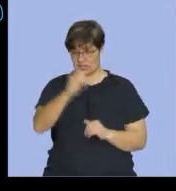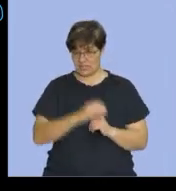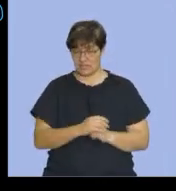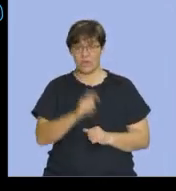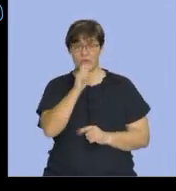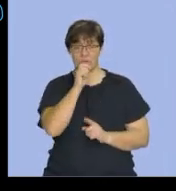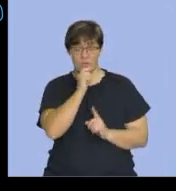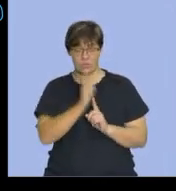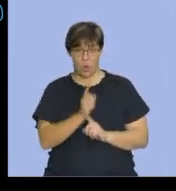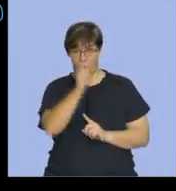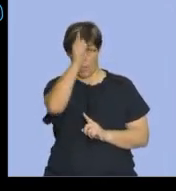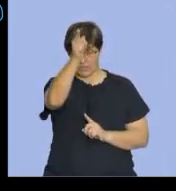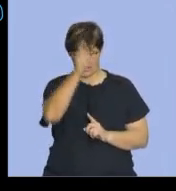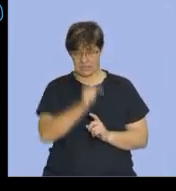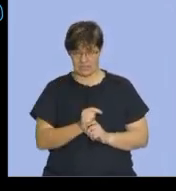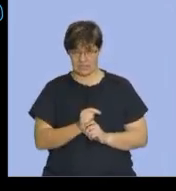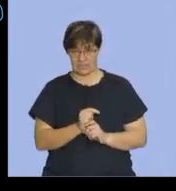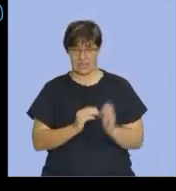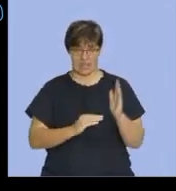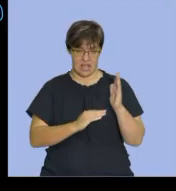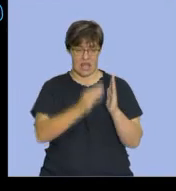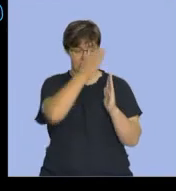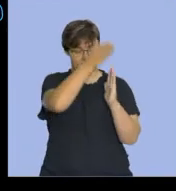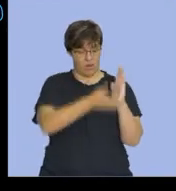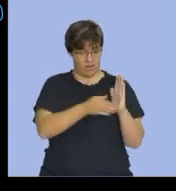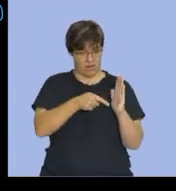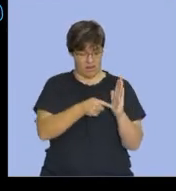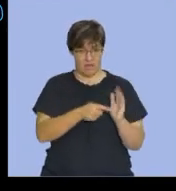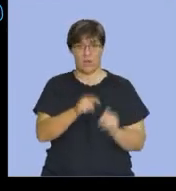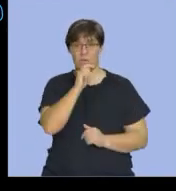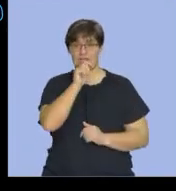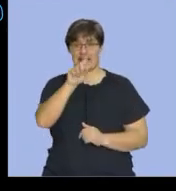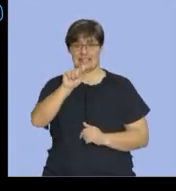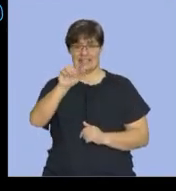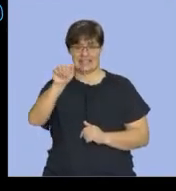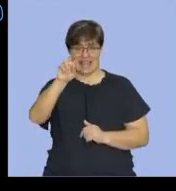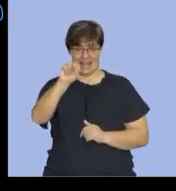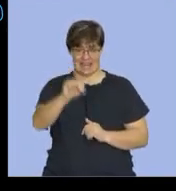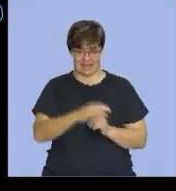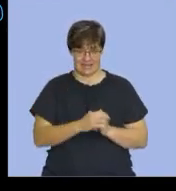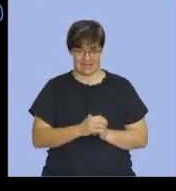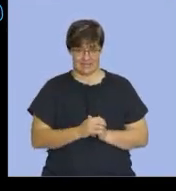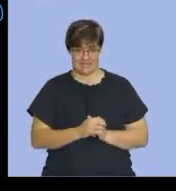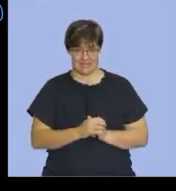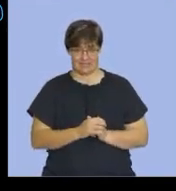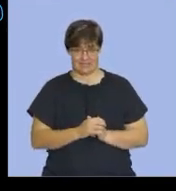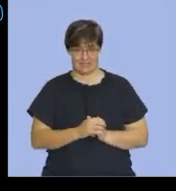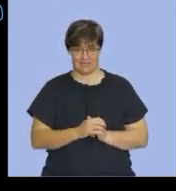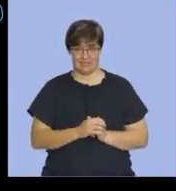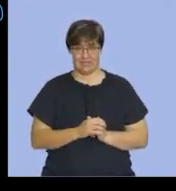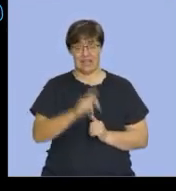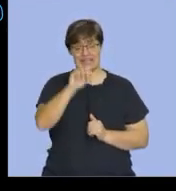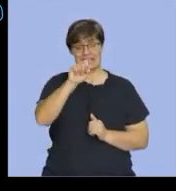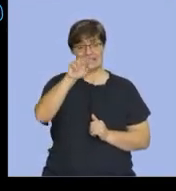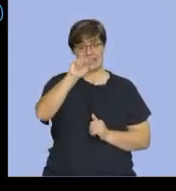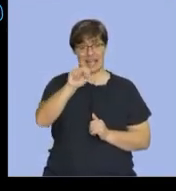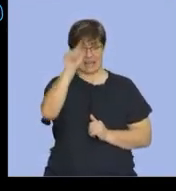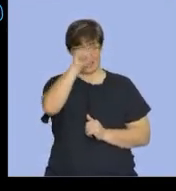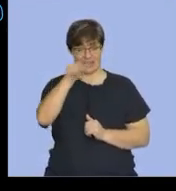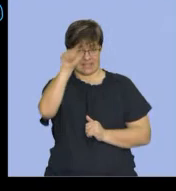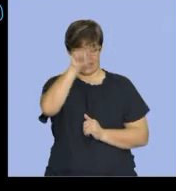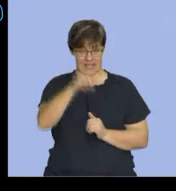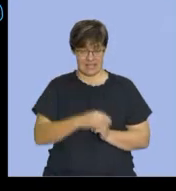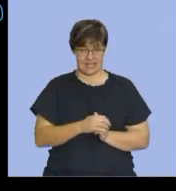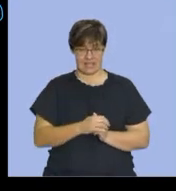use the opposite and the adjacent, so we're going to use tan. So tan theta,